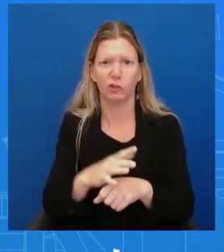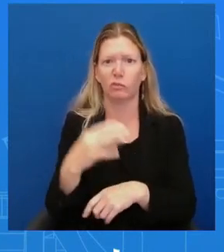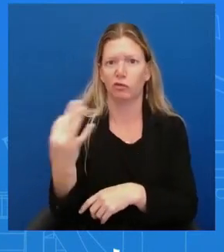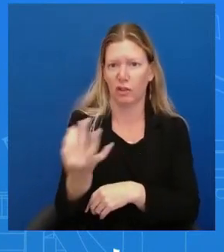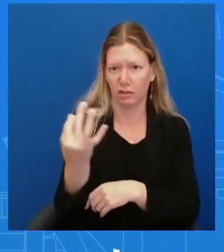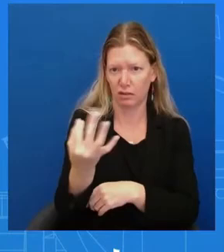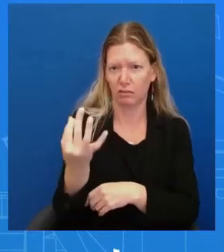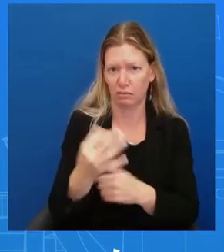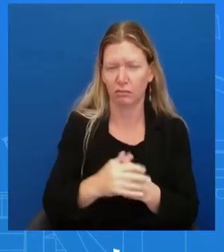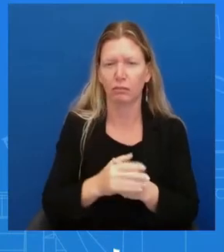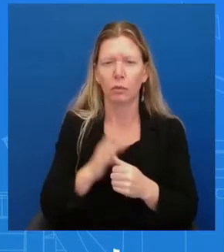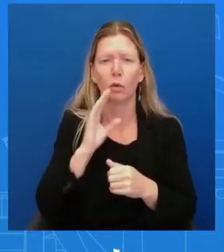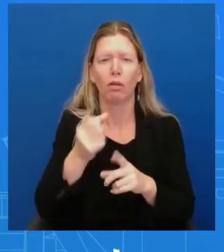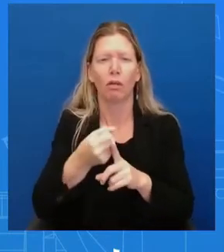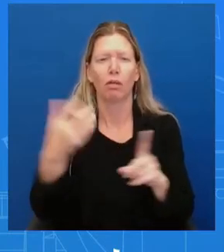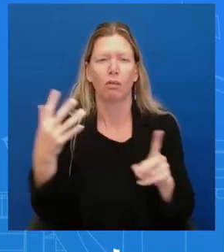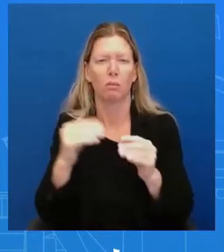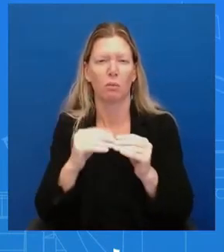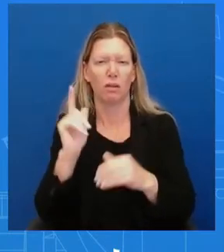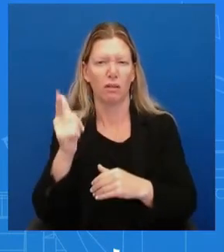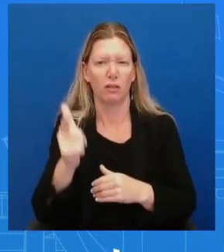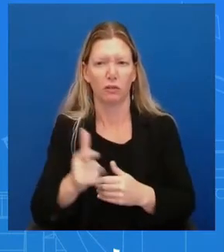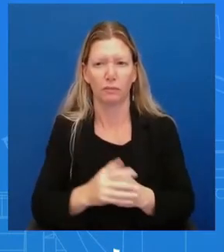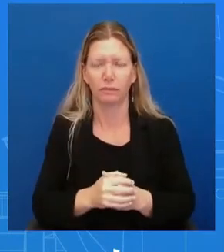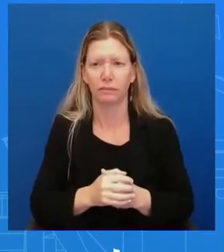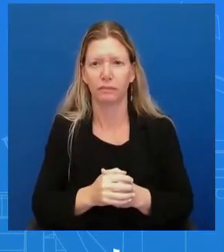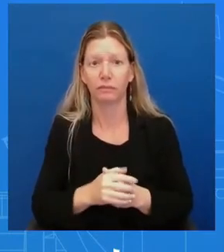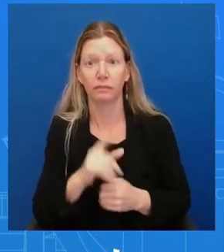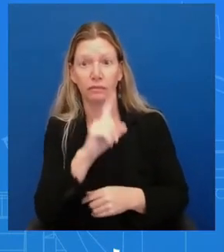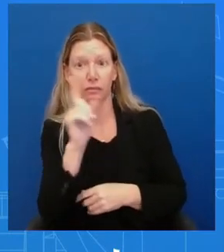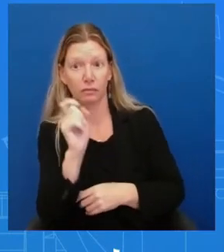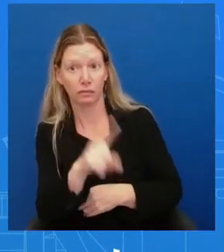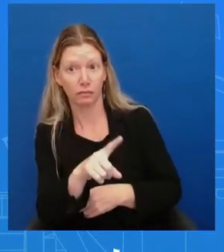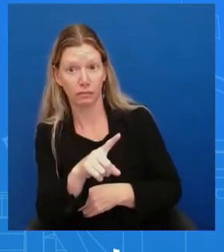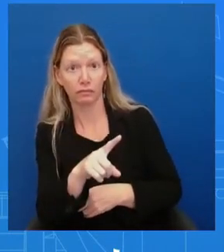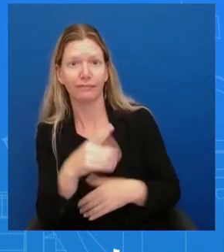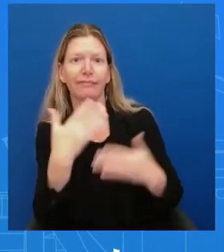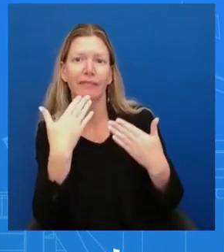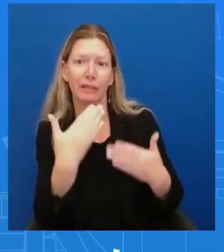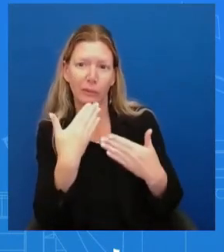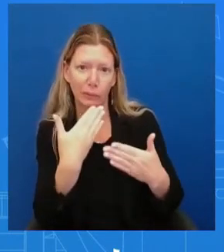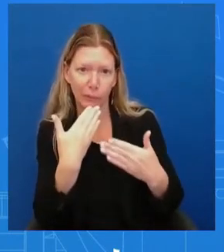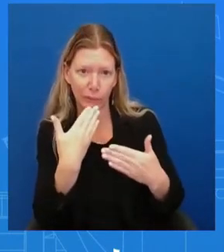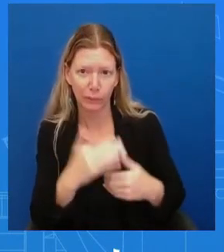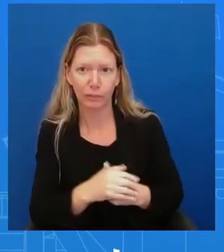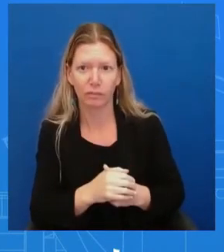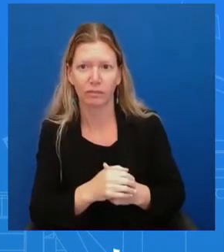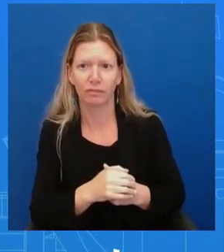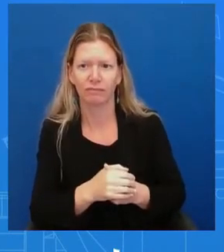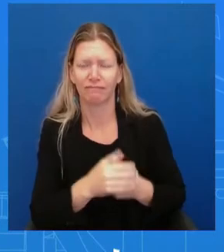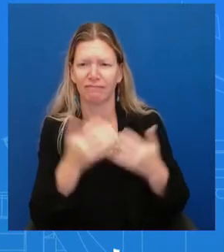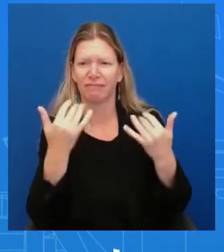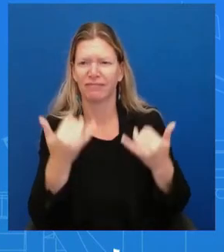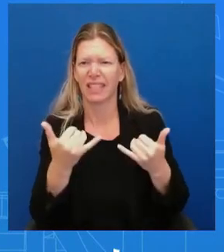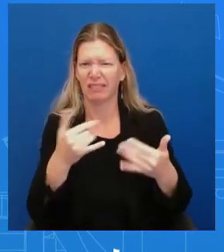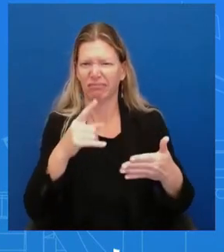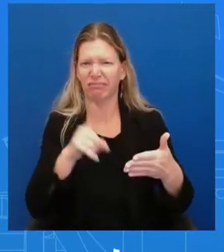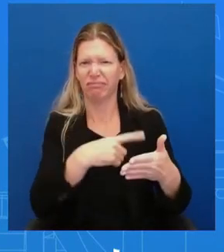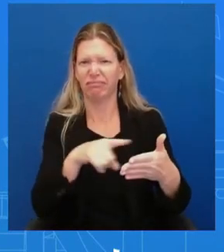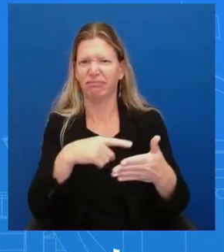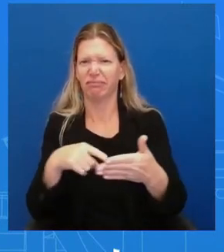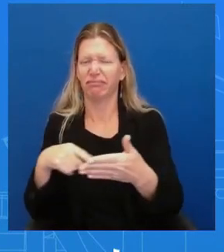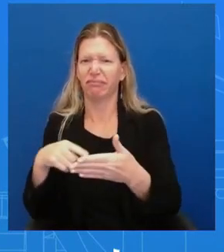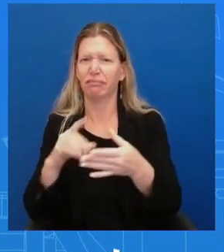Will? Thank you. So the criticism over the Transgender Day of Visibility, the White House